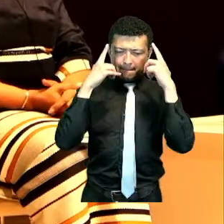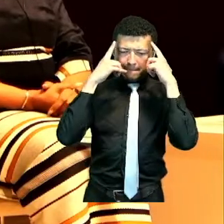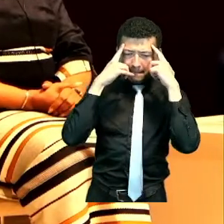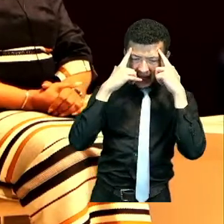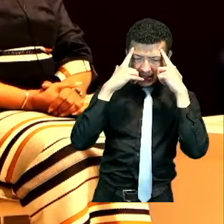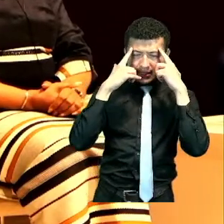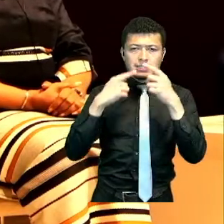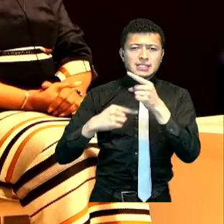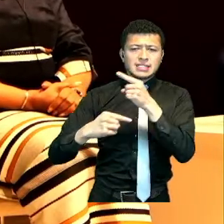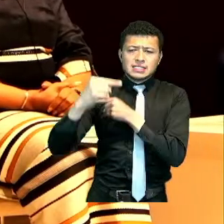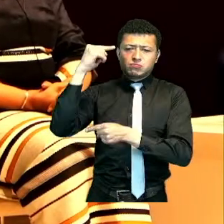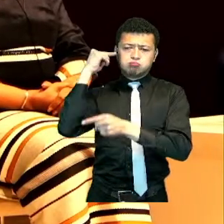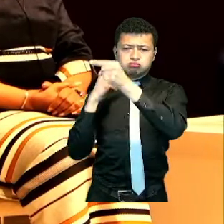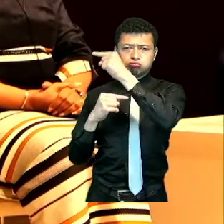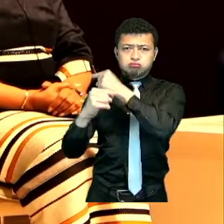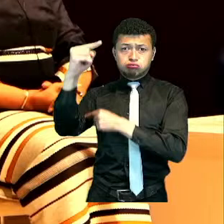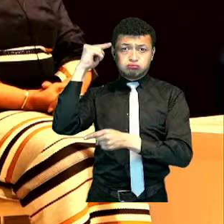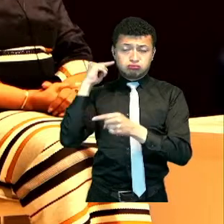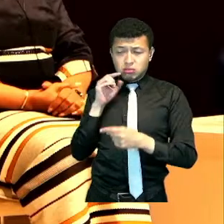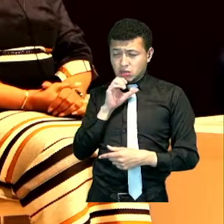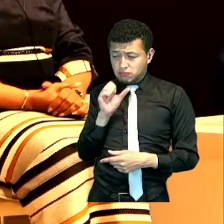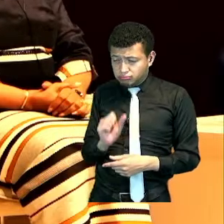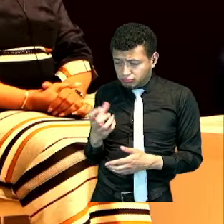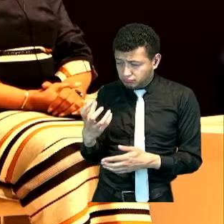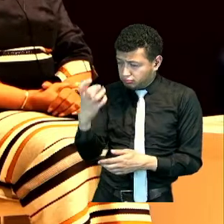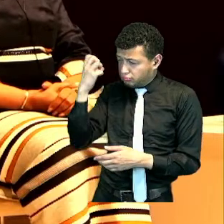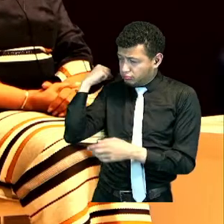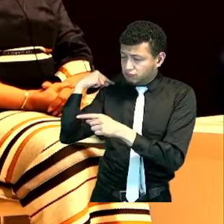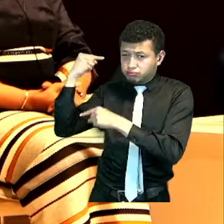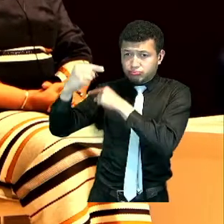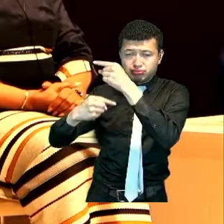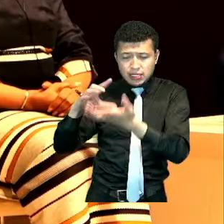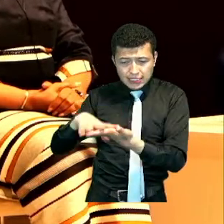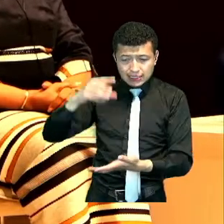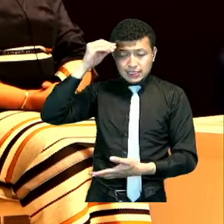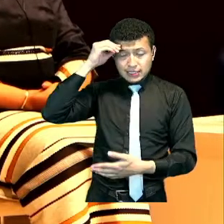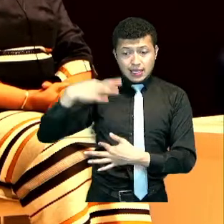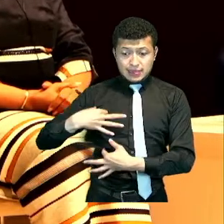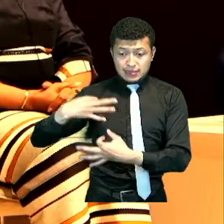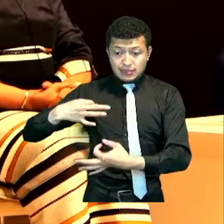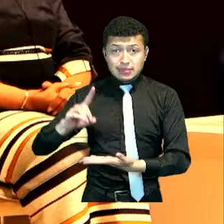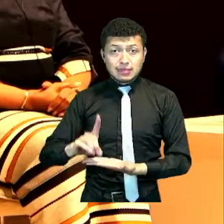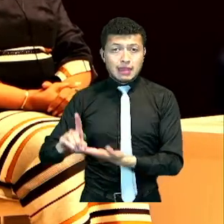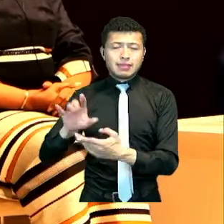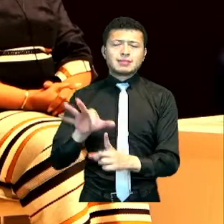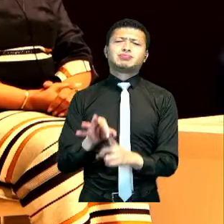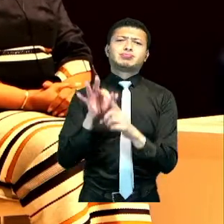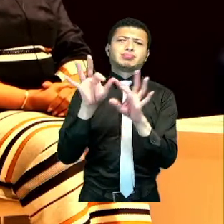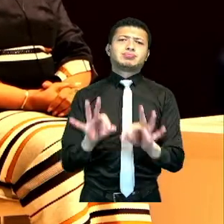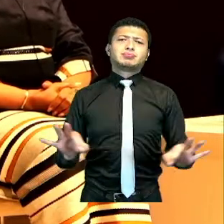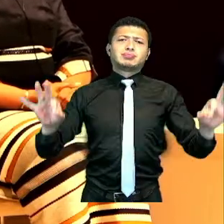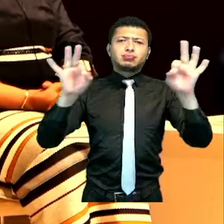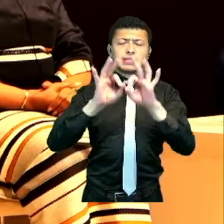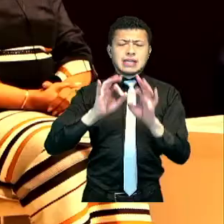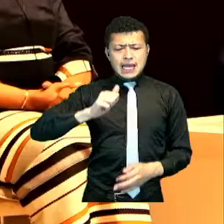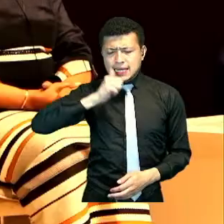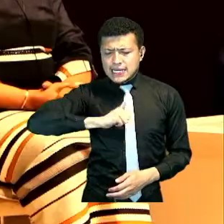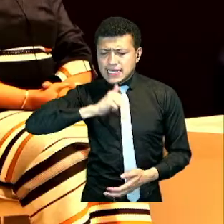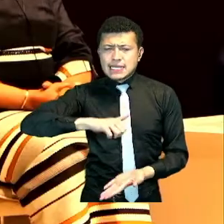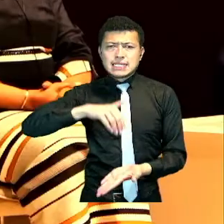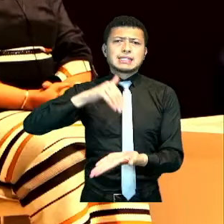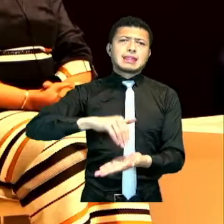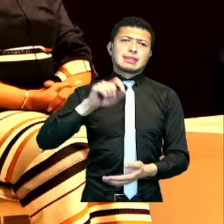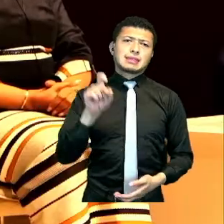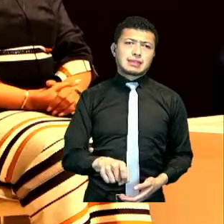way of thinking, and her way of feeling. From her ancestors, she learned that dignity does not have a price, and that resisting is